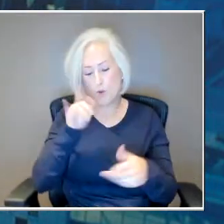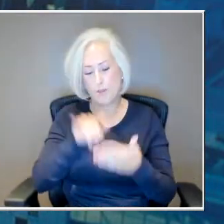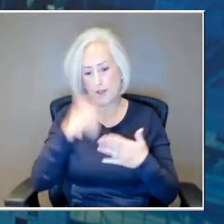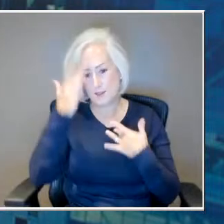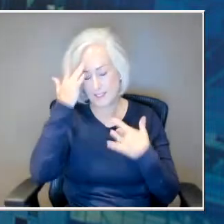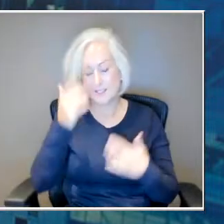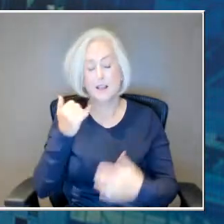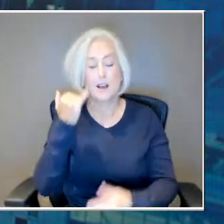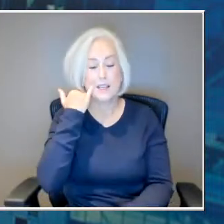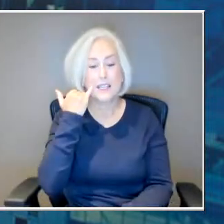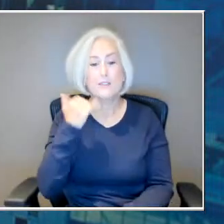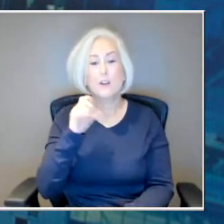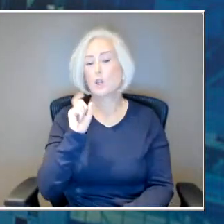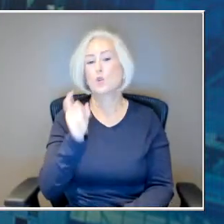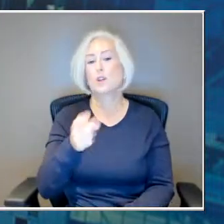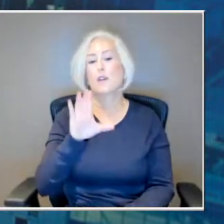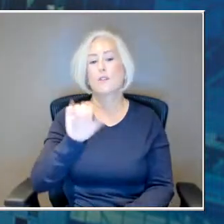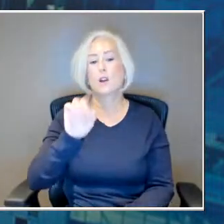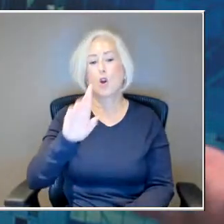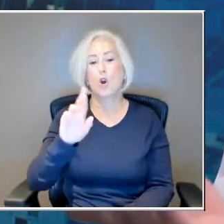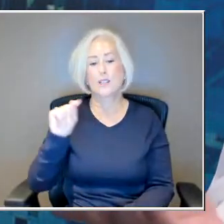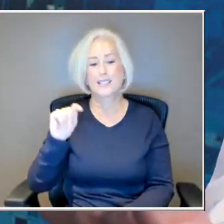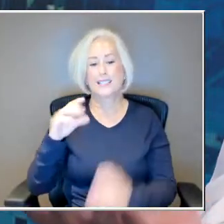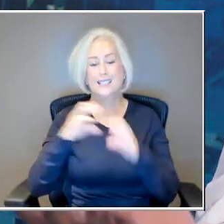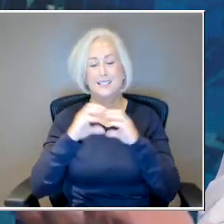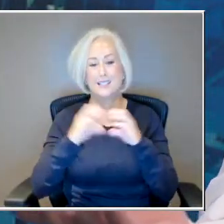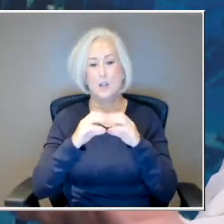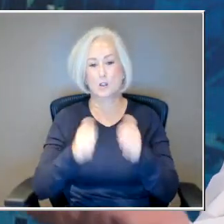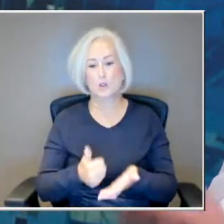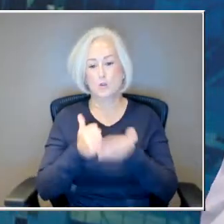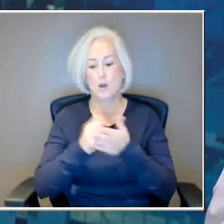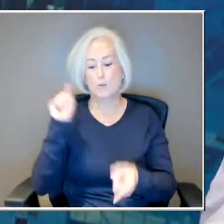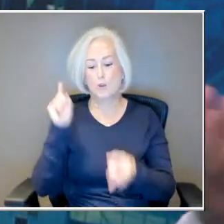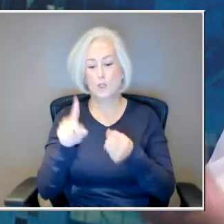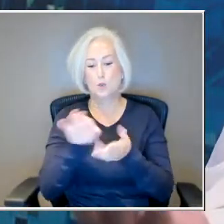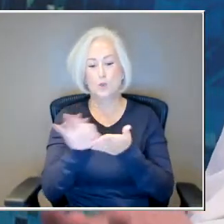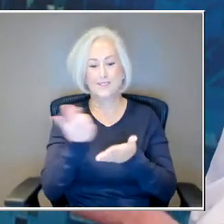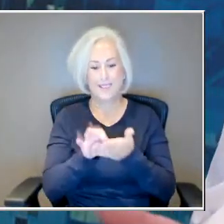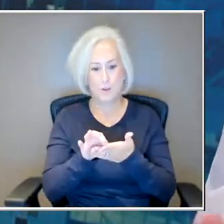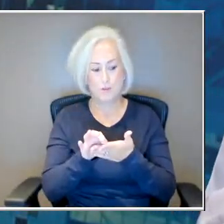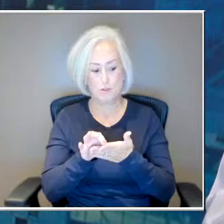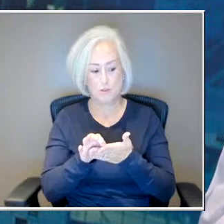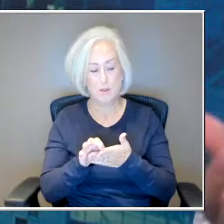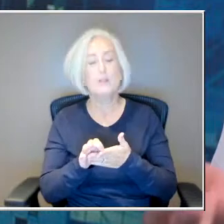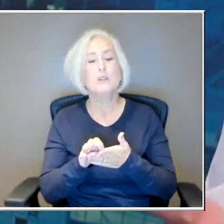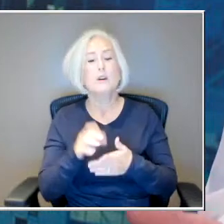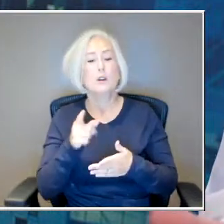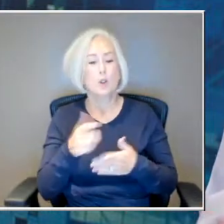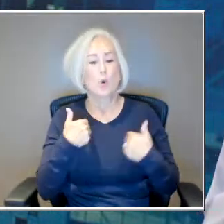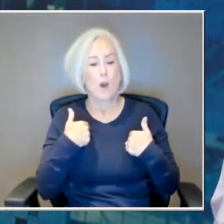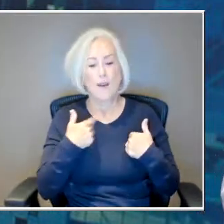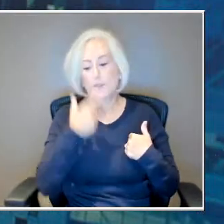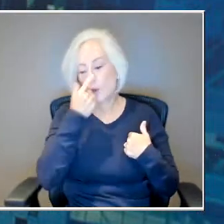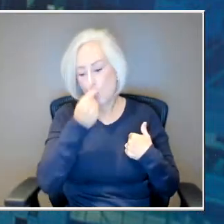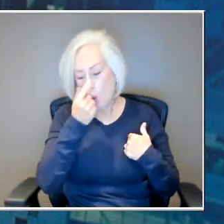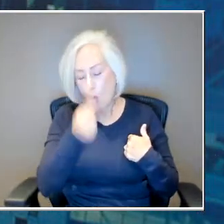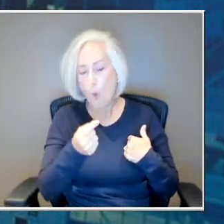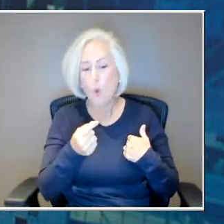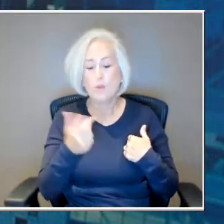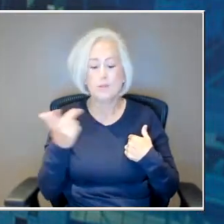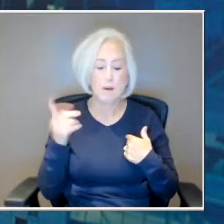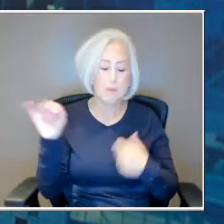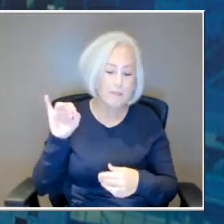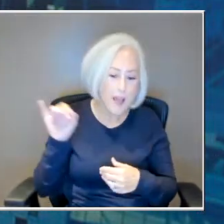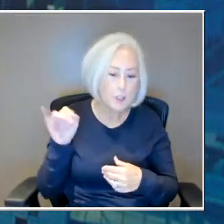counts down, unfortunately, I'll think that as Mr. Frances said, you're having some cold, you're having some rate of infection. You're